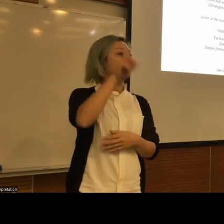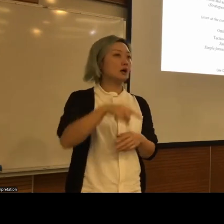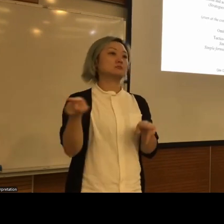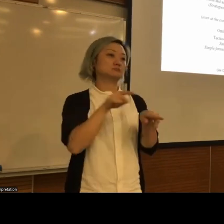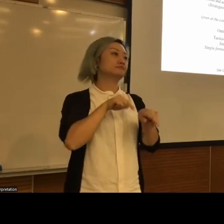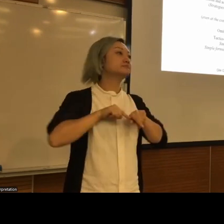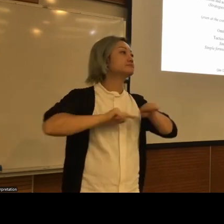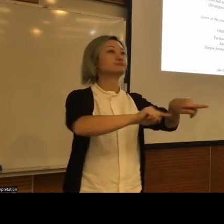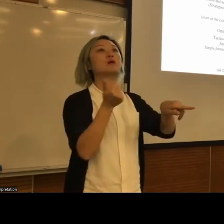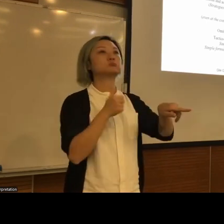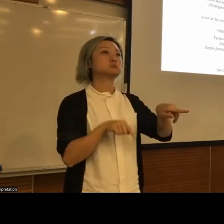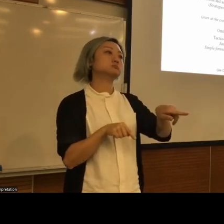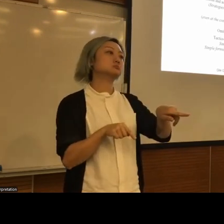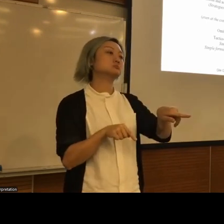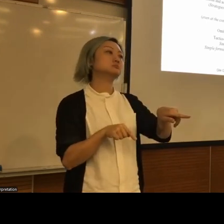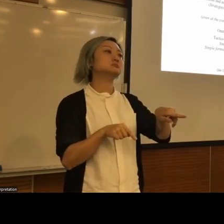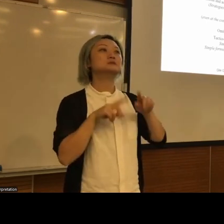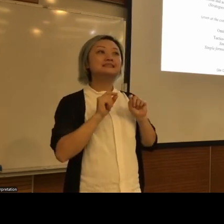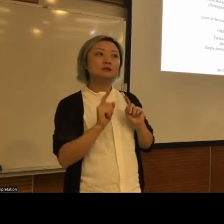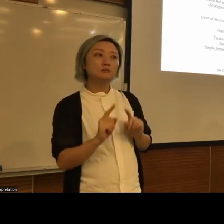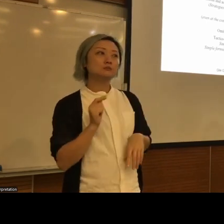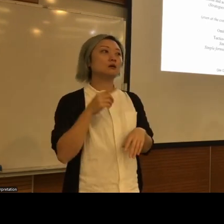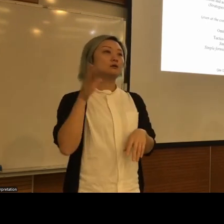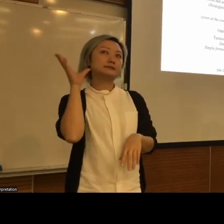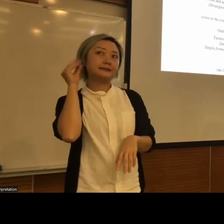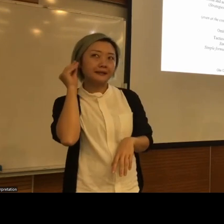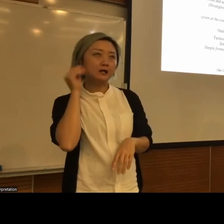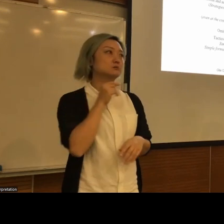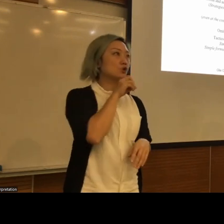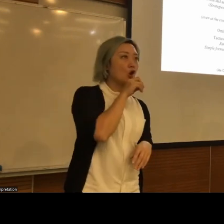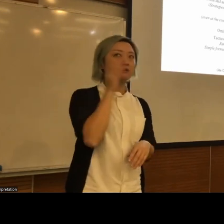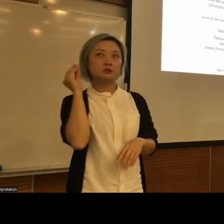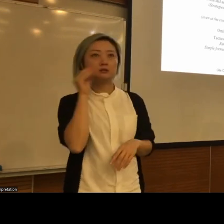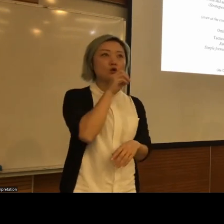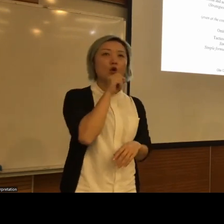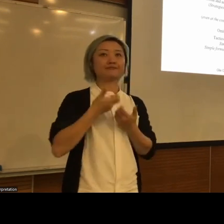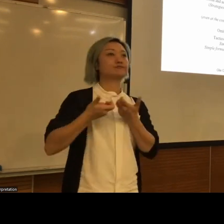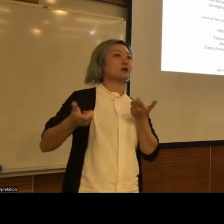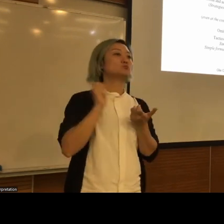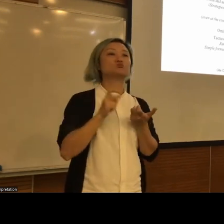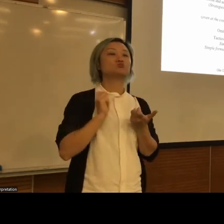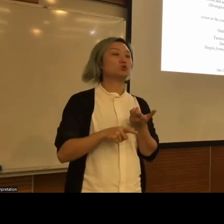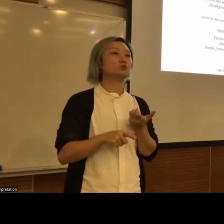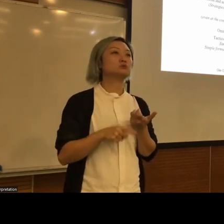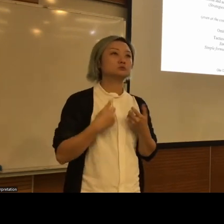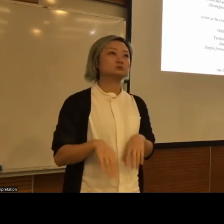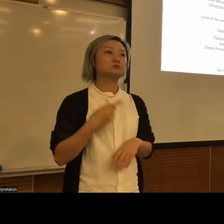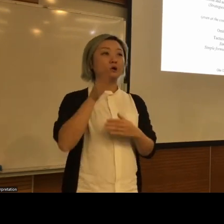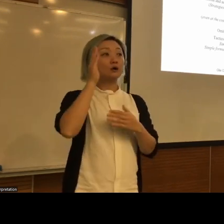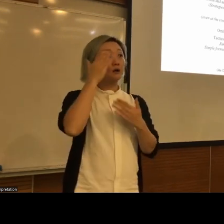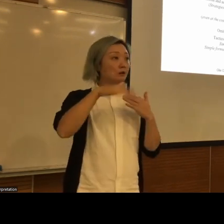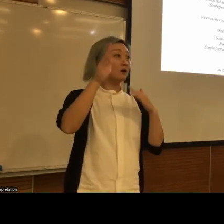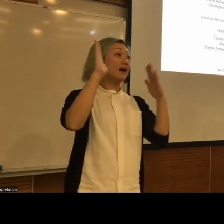it's never speaking or listening individually. What I'm referring to is what you should do at home, what students should